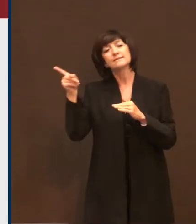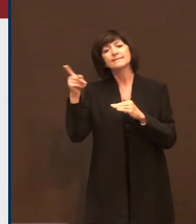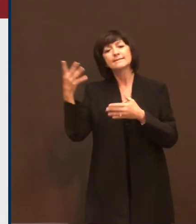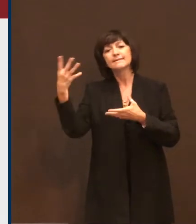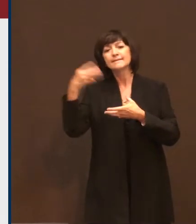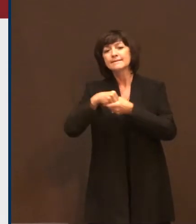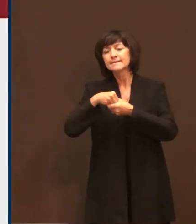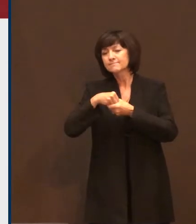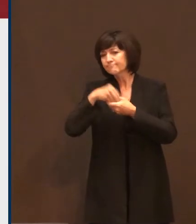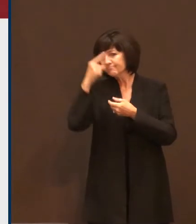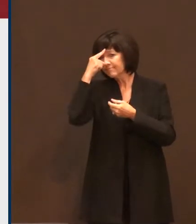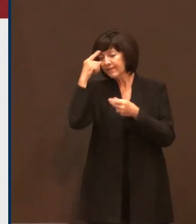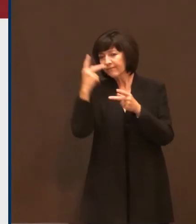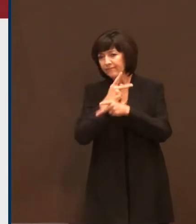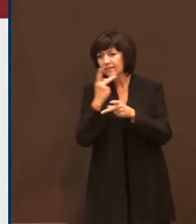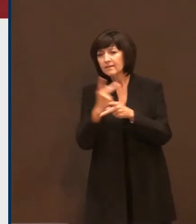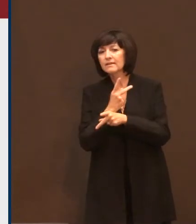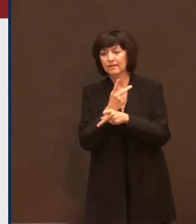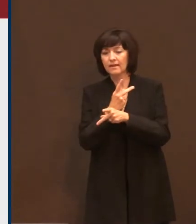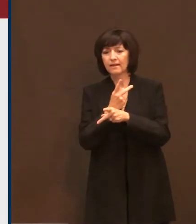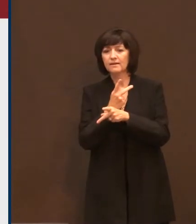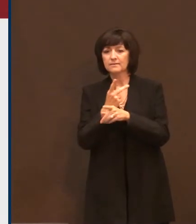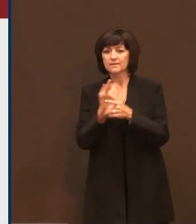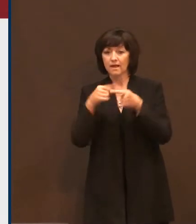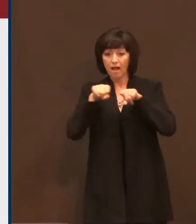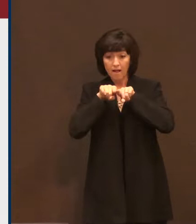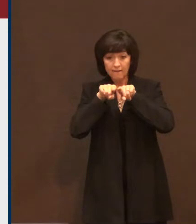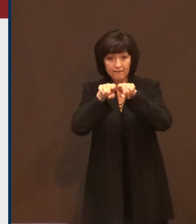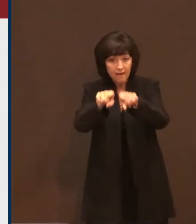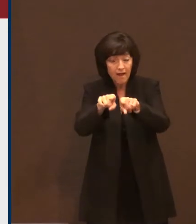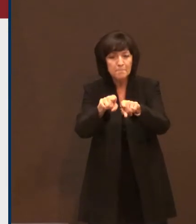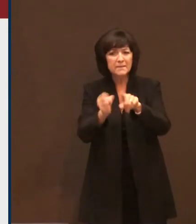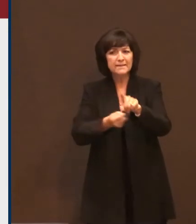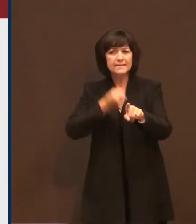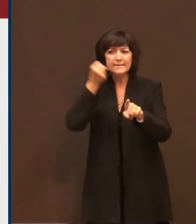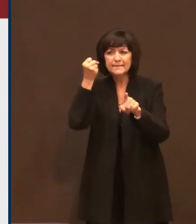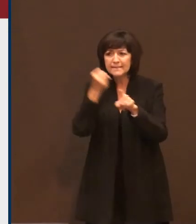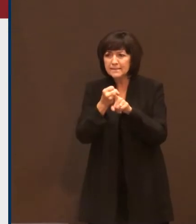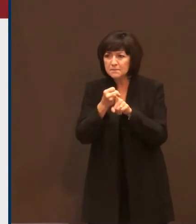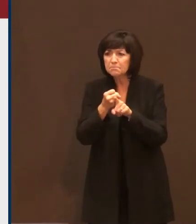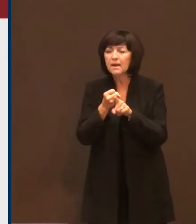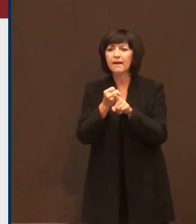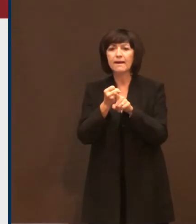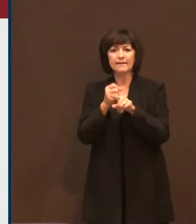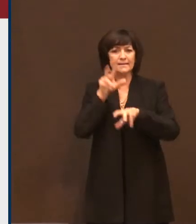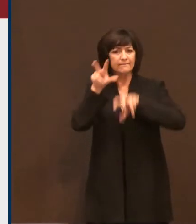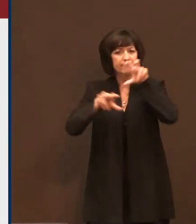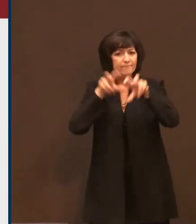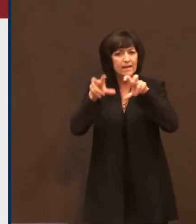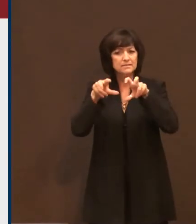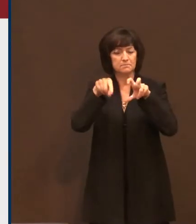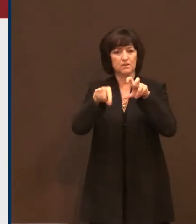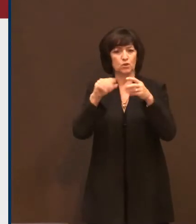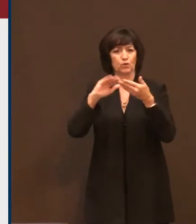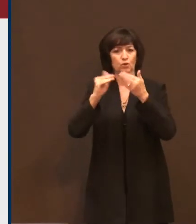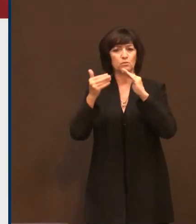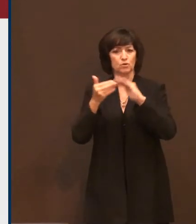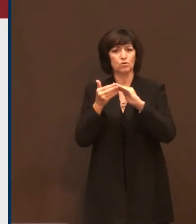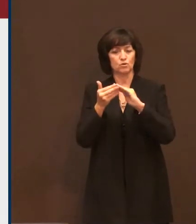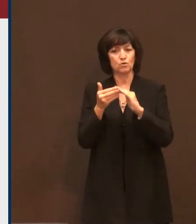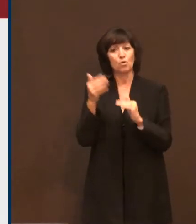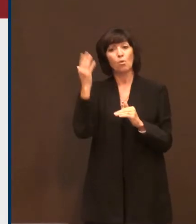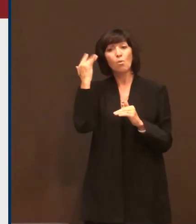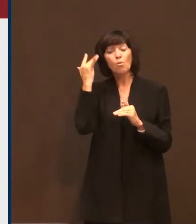impact. Alignment, because although there's a lot of individuals that care